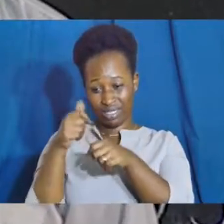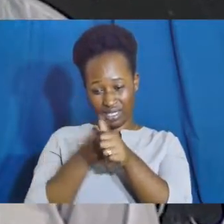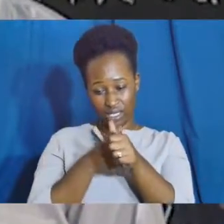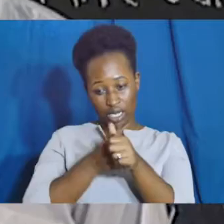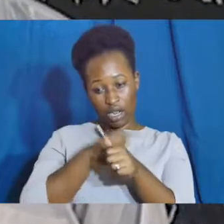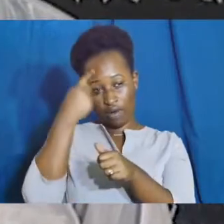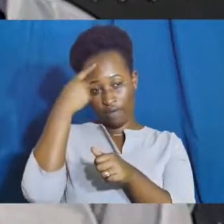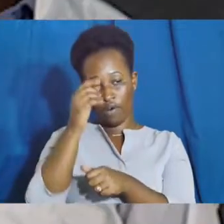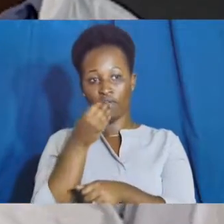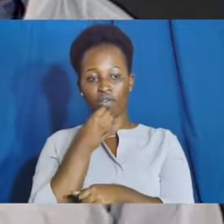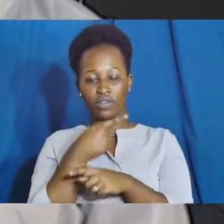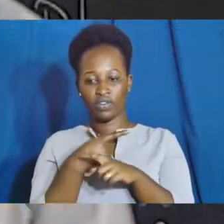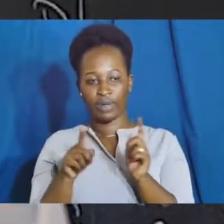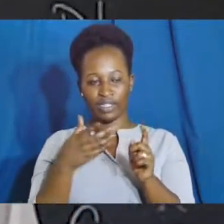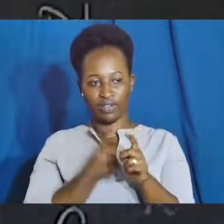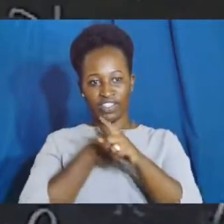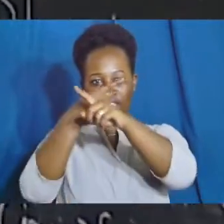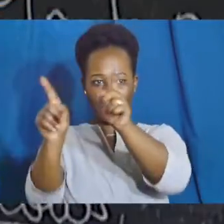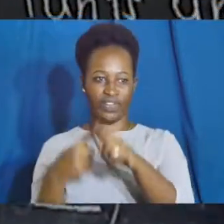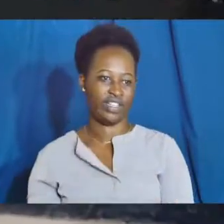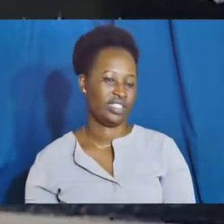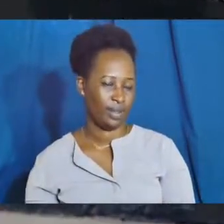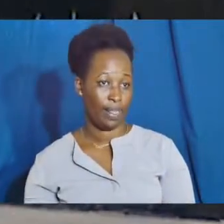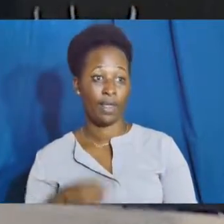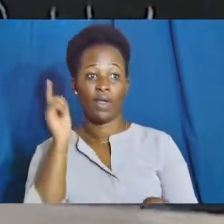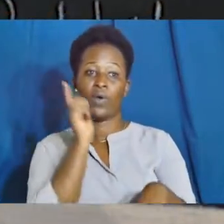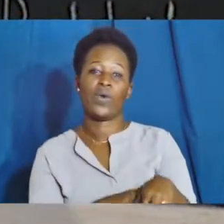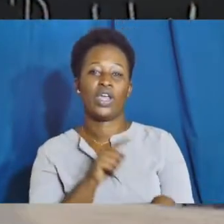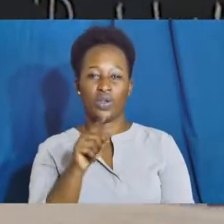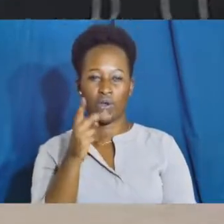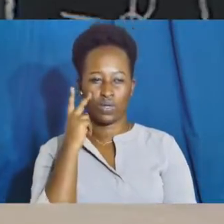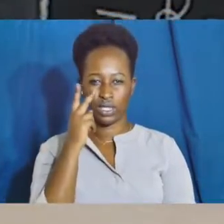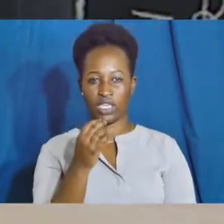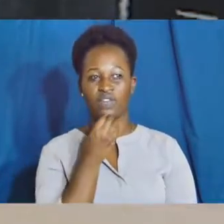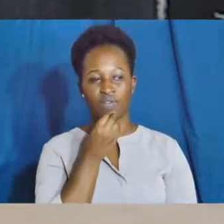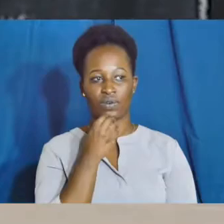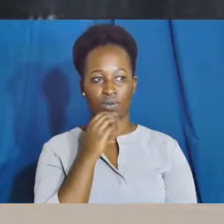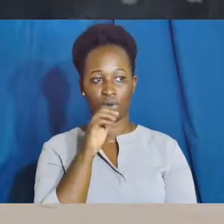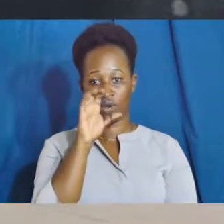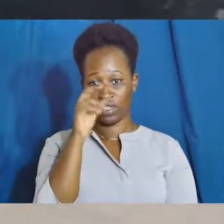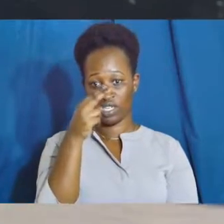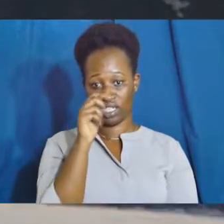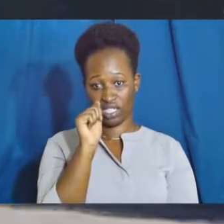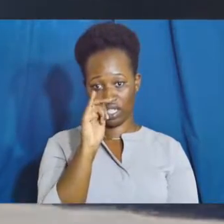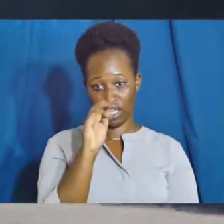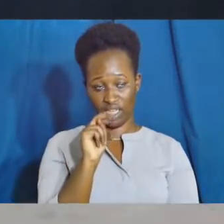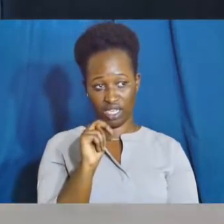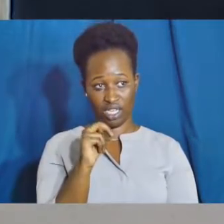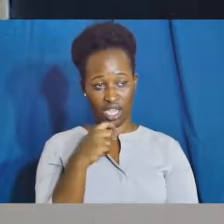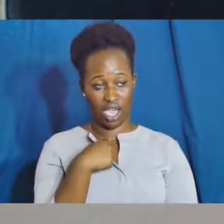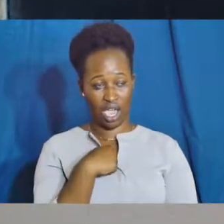a slight difference. When you see the food chain, I